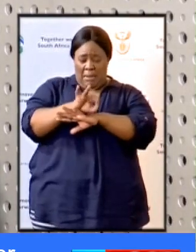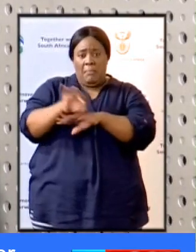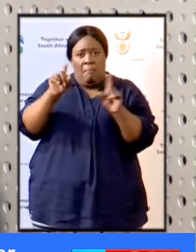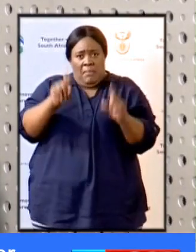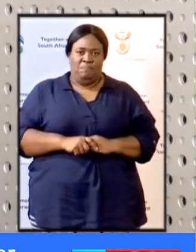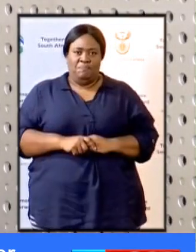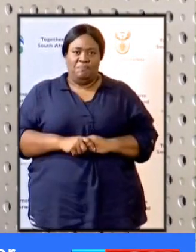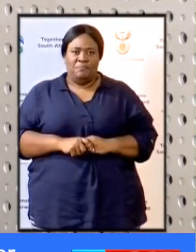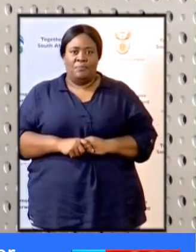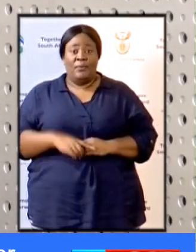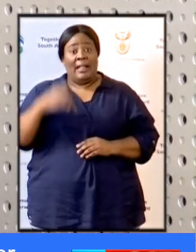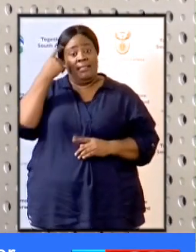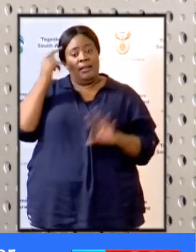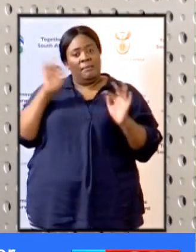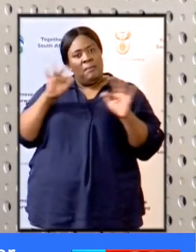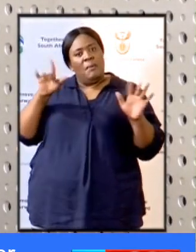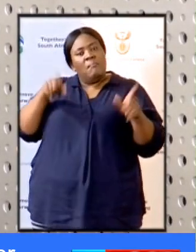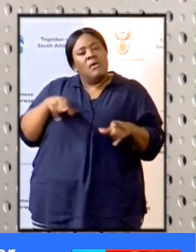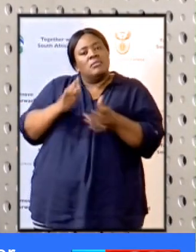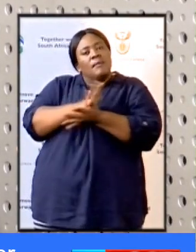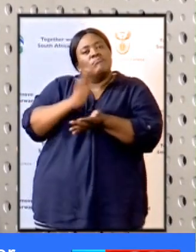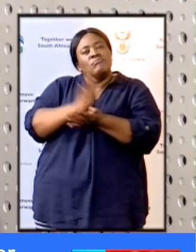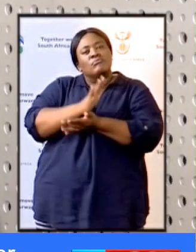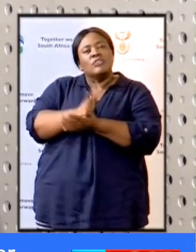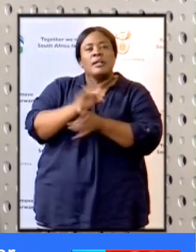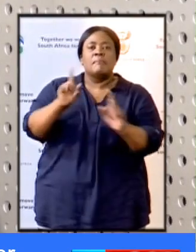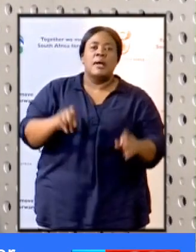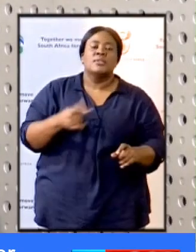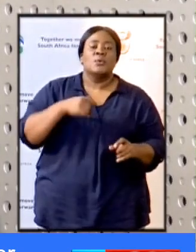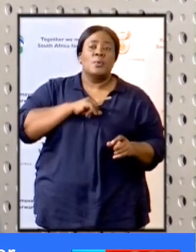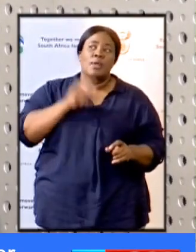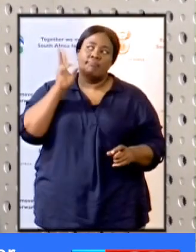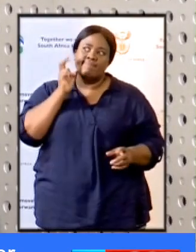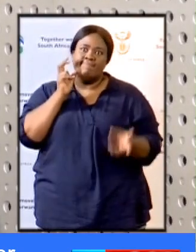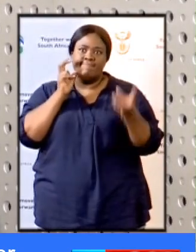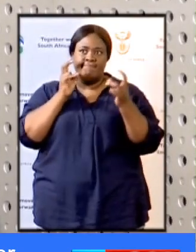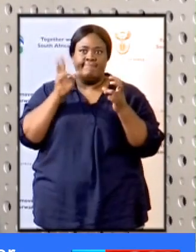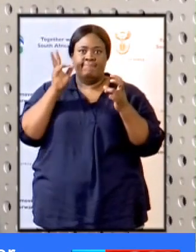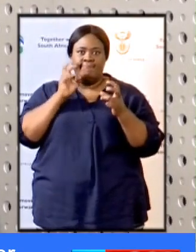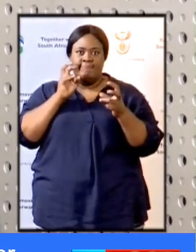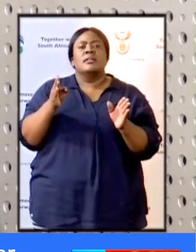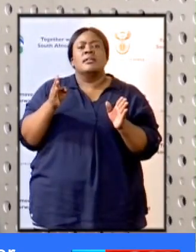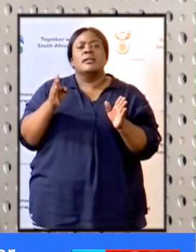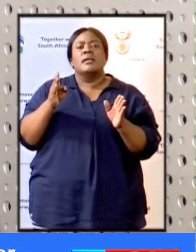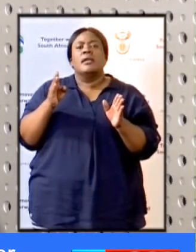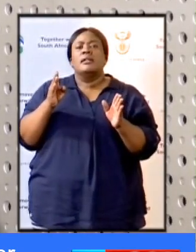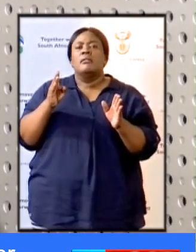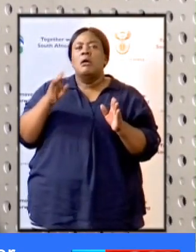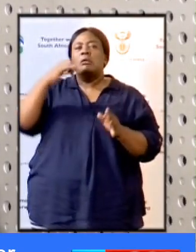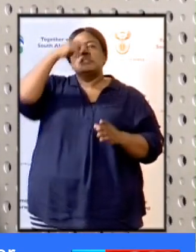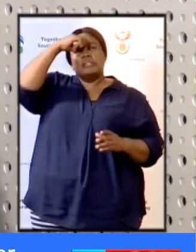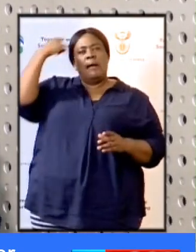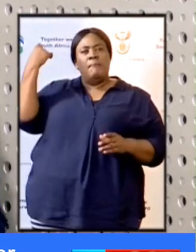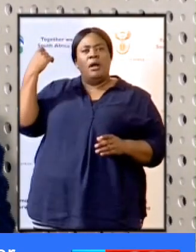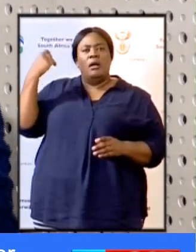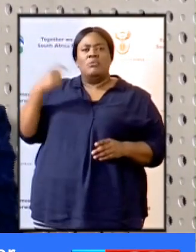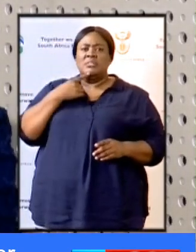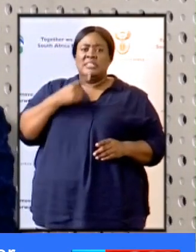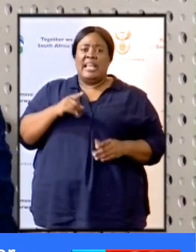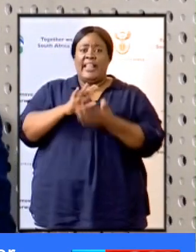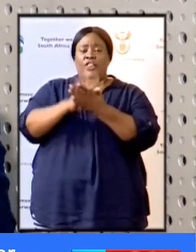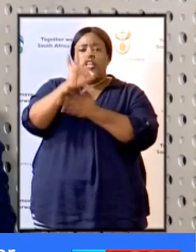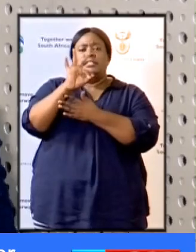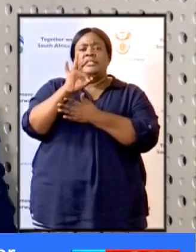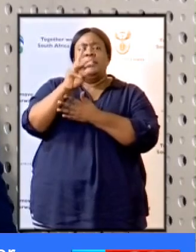I think people have to really appreciate that we hear them, we know plan to say, so Tata Yonki 13 million,